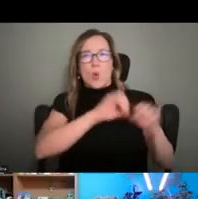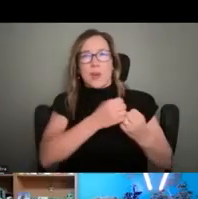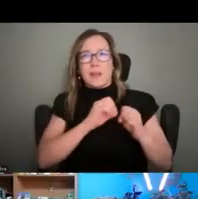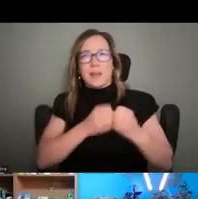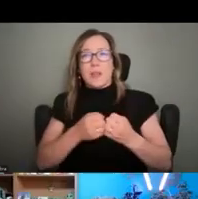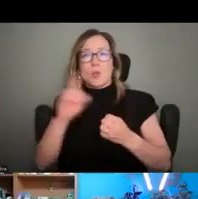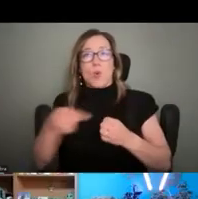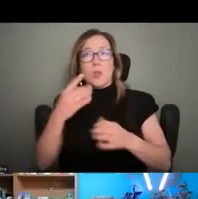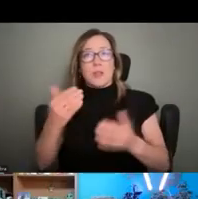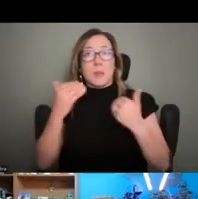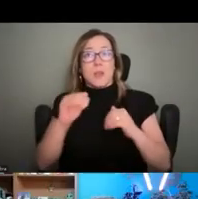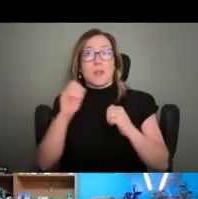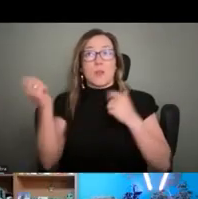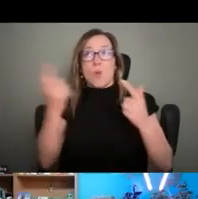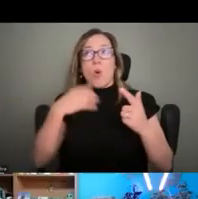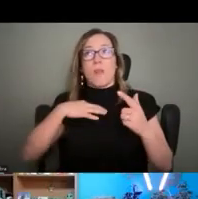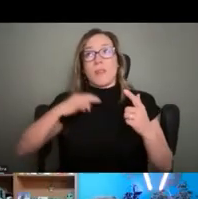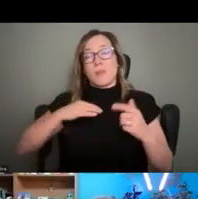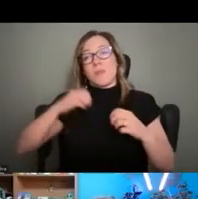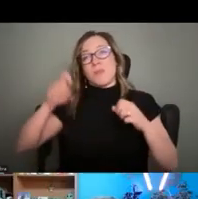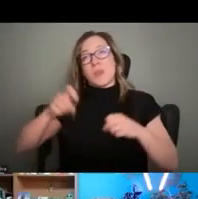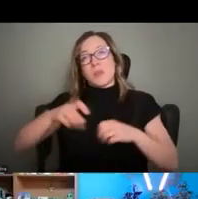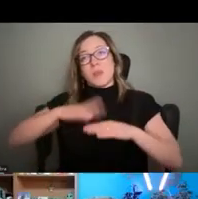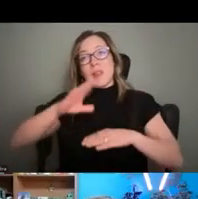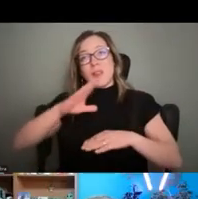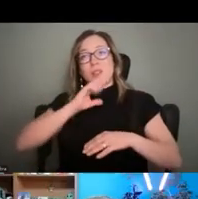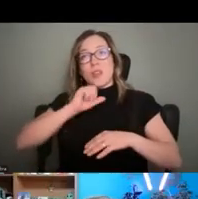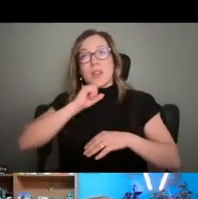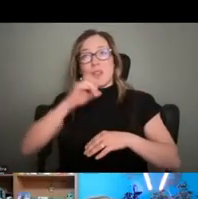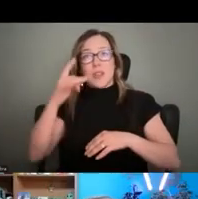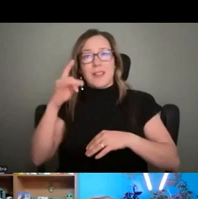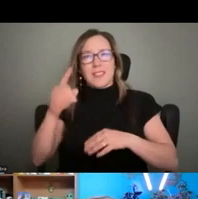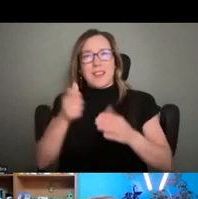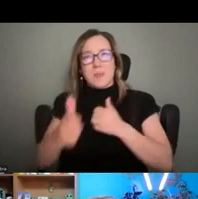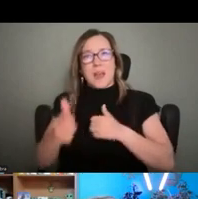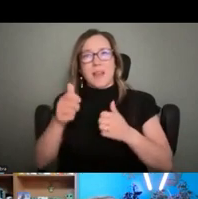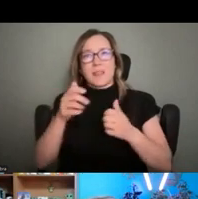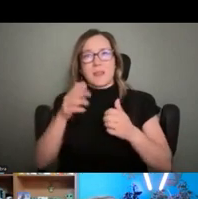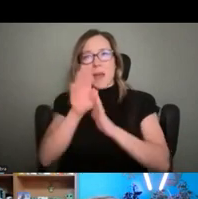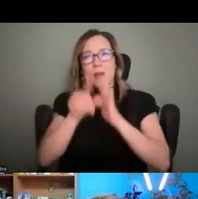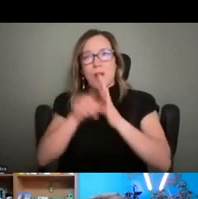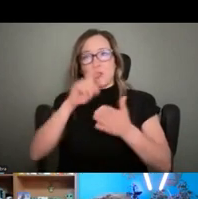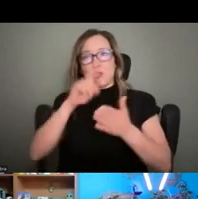that all volunteers must be age 18 and pass a criminal background check.